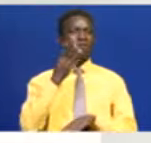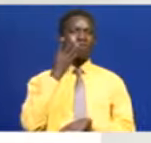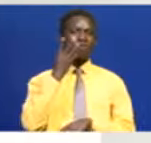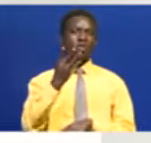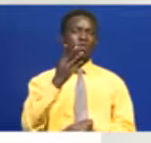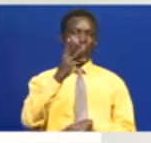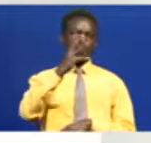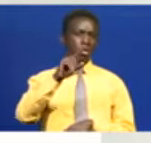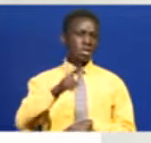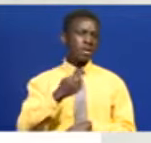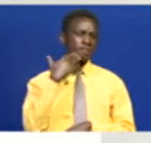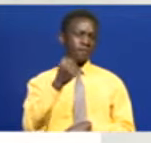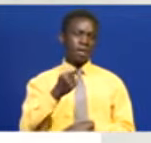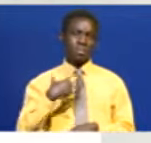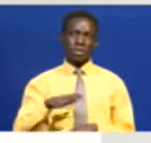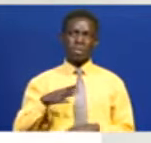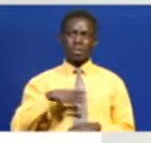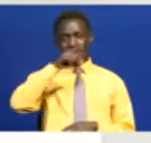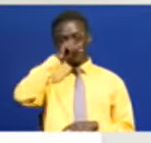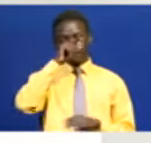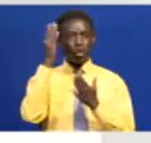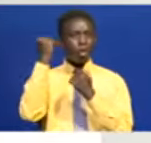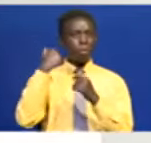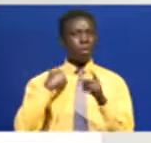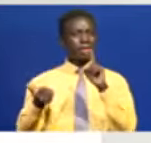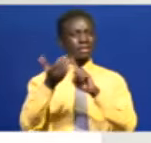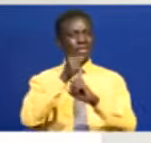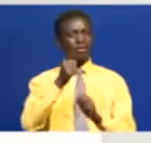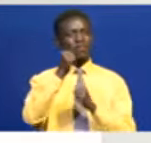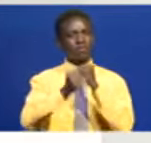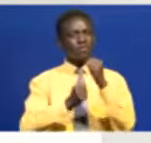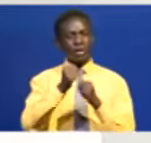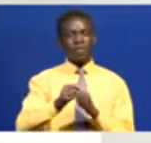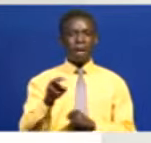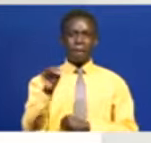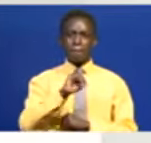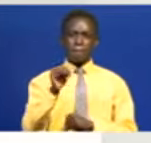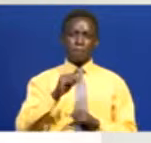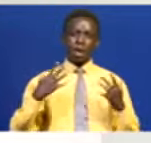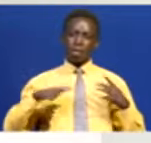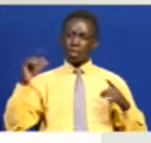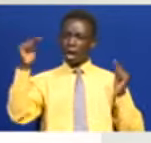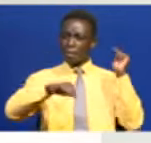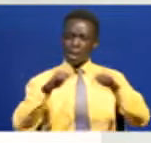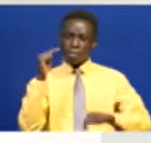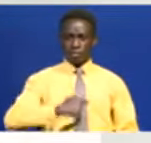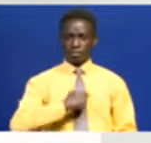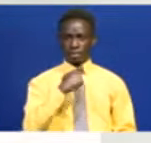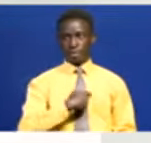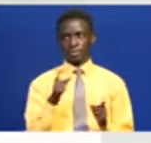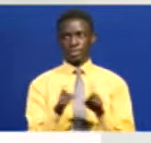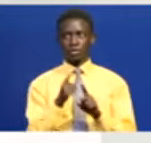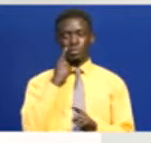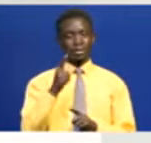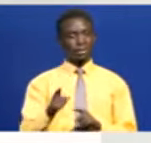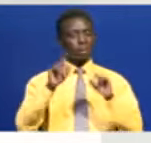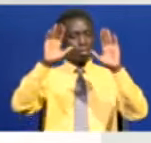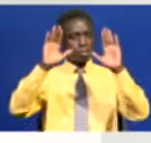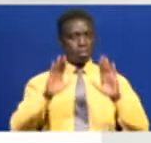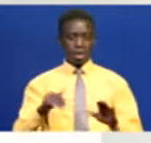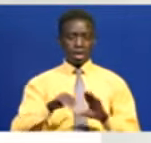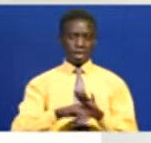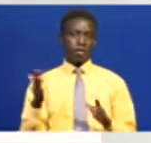is looking at reaching almost this year, the target is to reach 55 million tourists. Mm-hmm. So, like for the people in tourism sector, this is very important. And